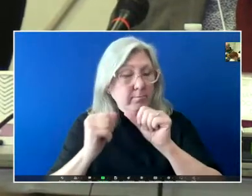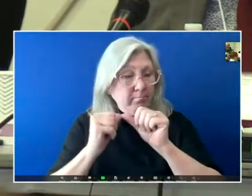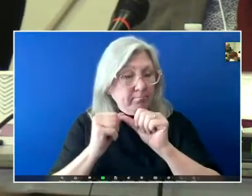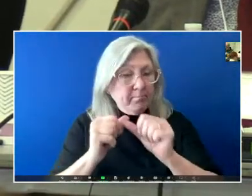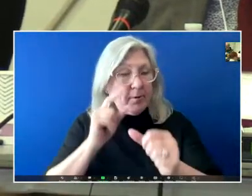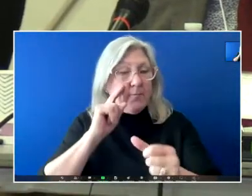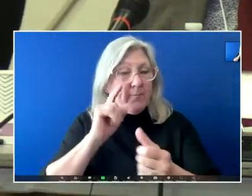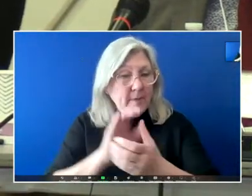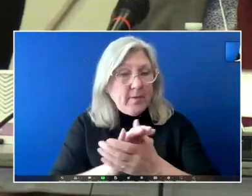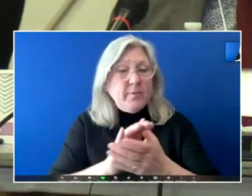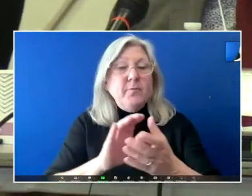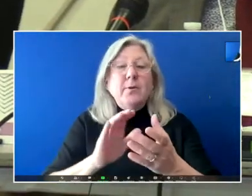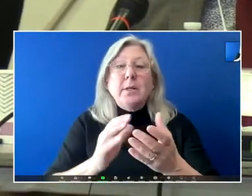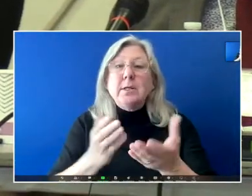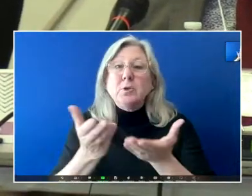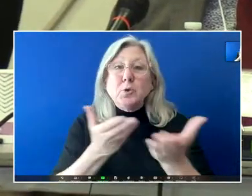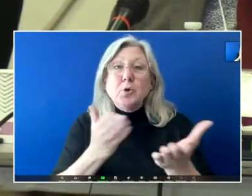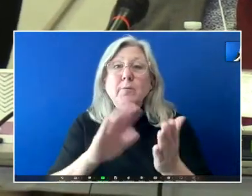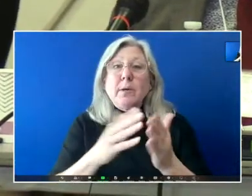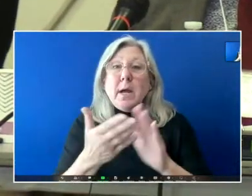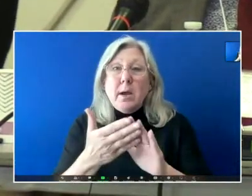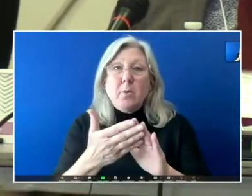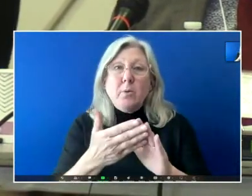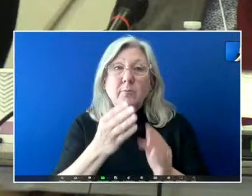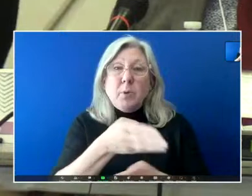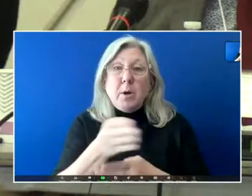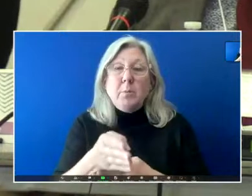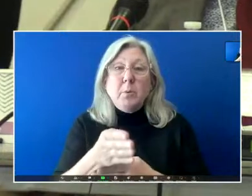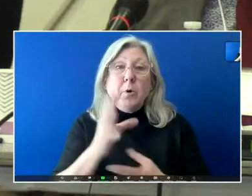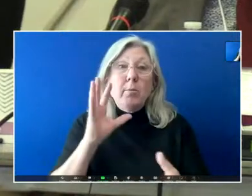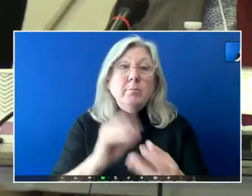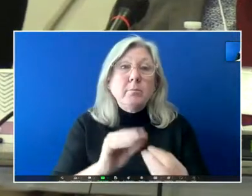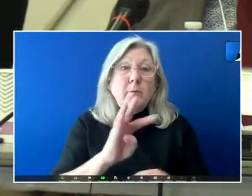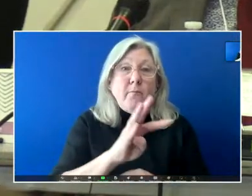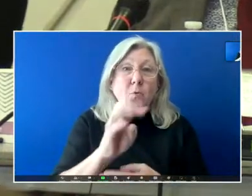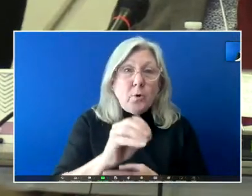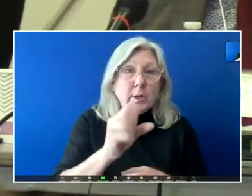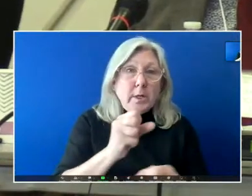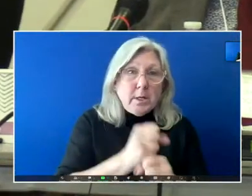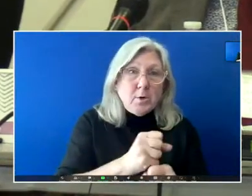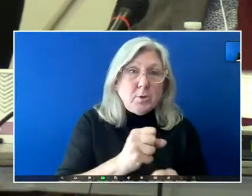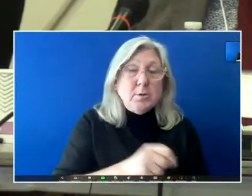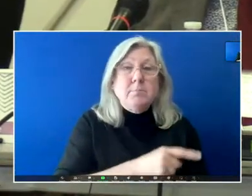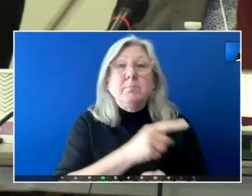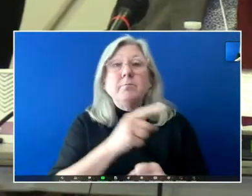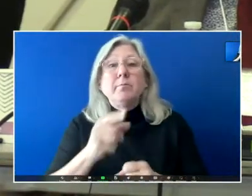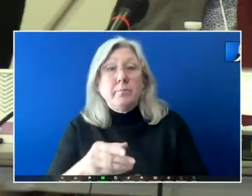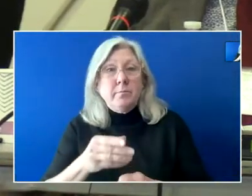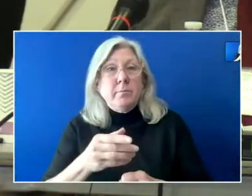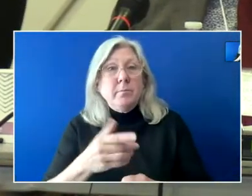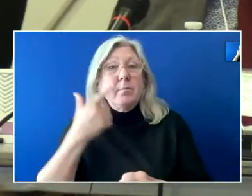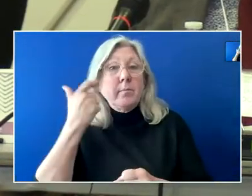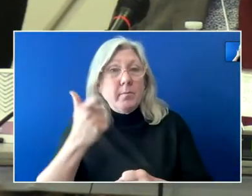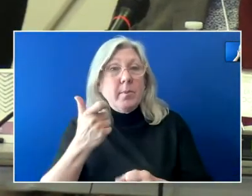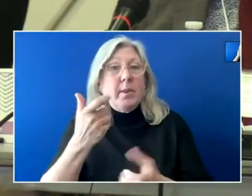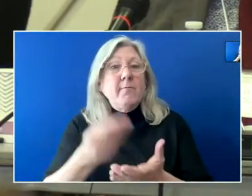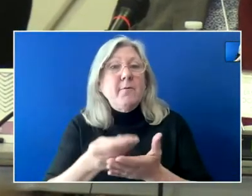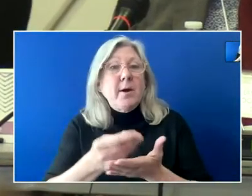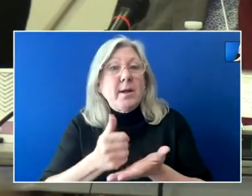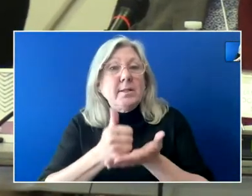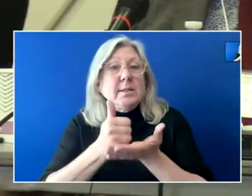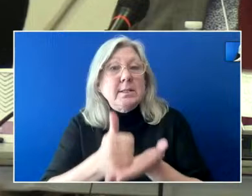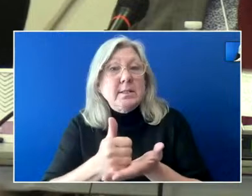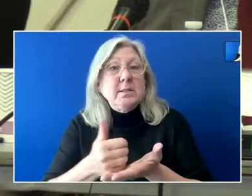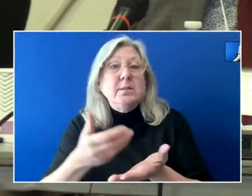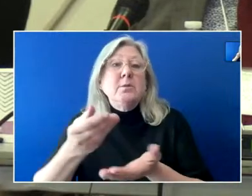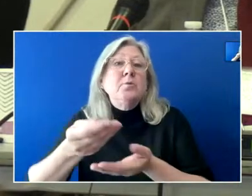for 40 years whereas Finance assistant director Treasurer Deborah de